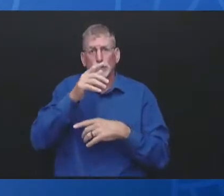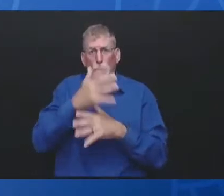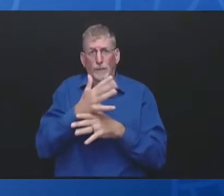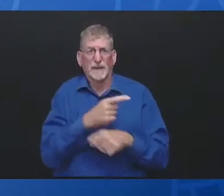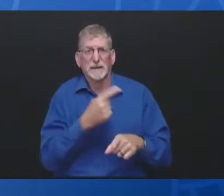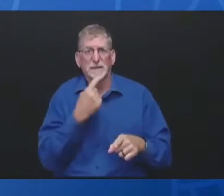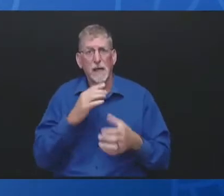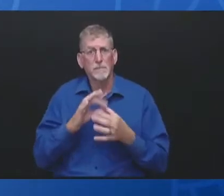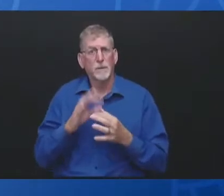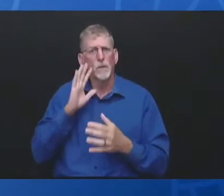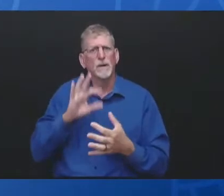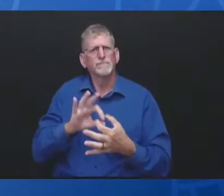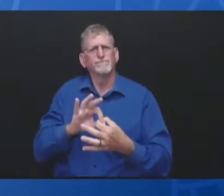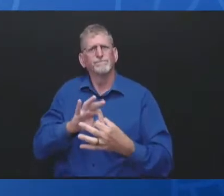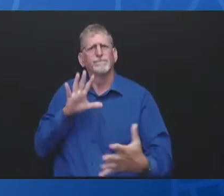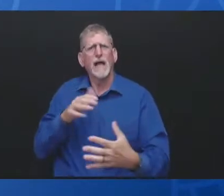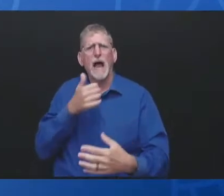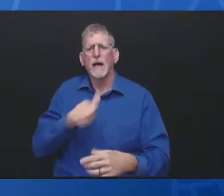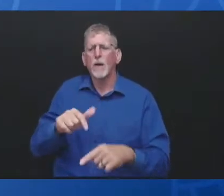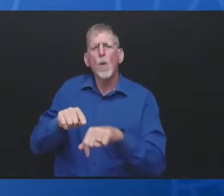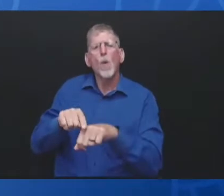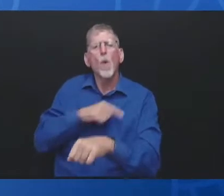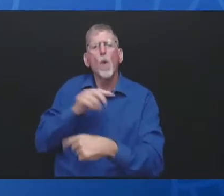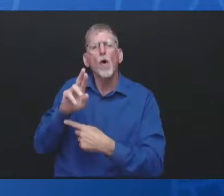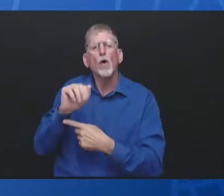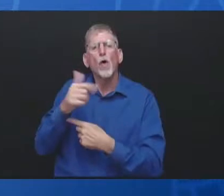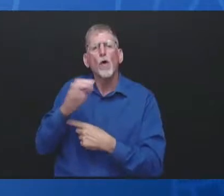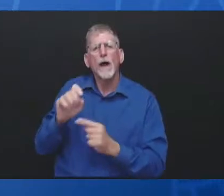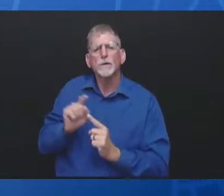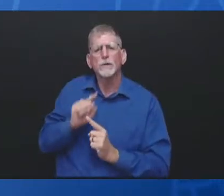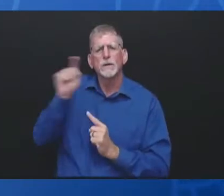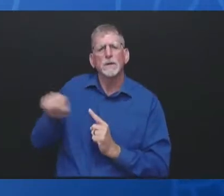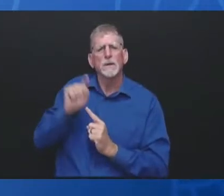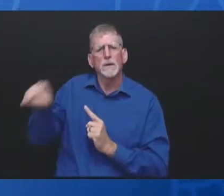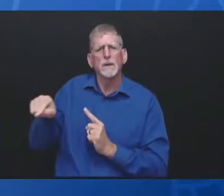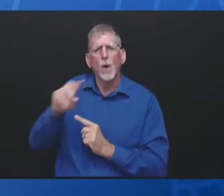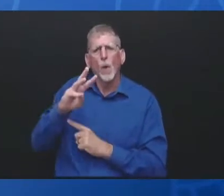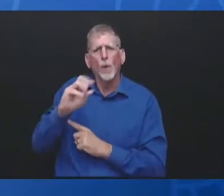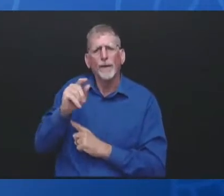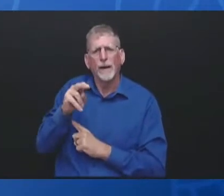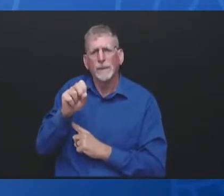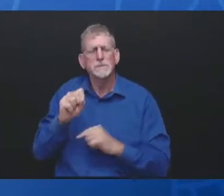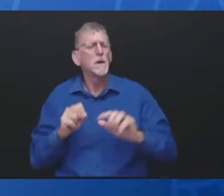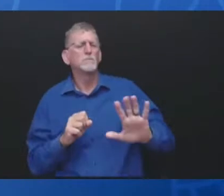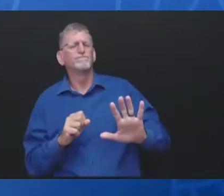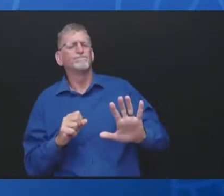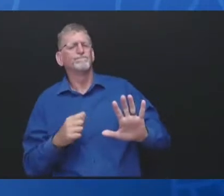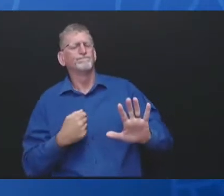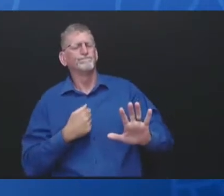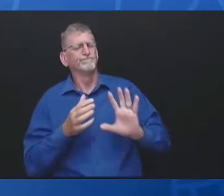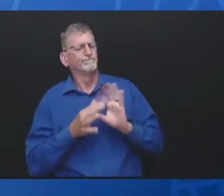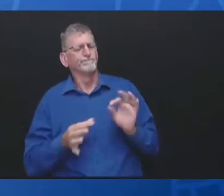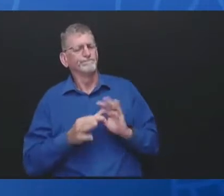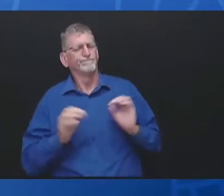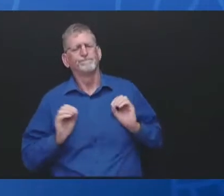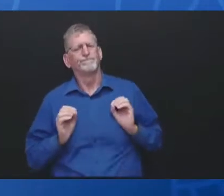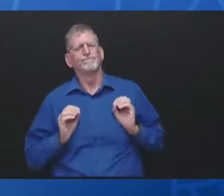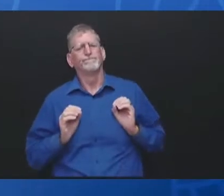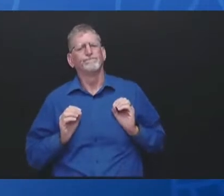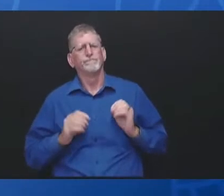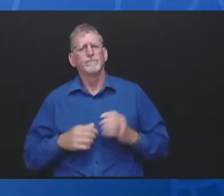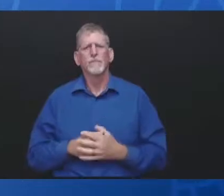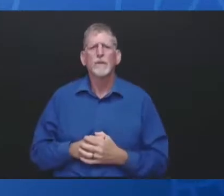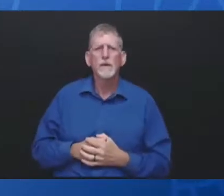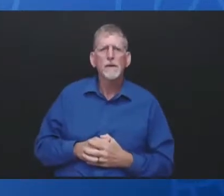to taken? discuss that. No, I'm not going to confirm that. Yes. Thanks, Tammy. On that memorandum for peace that Russia's supposed to be coming up with, was